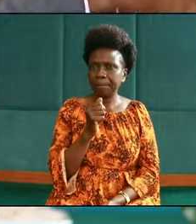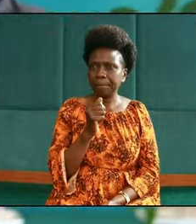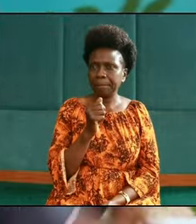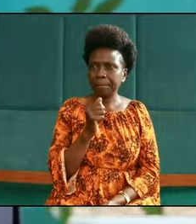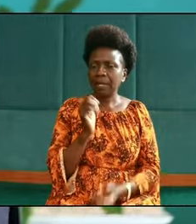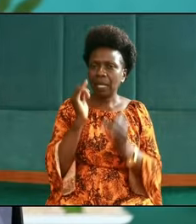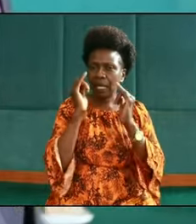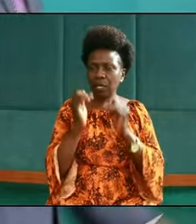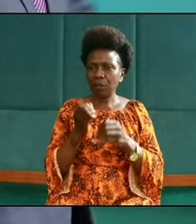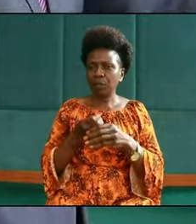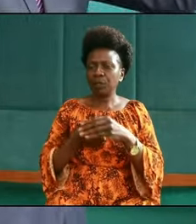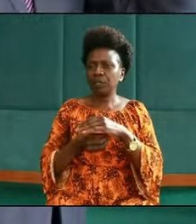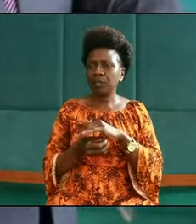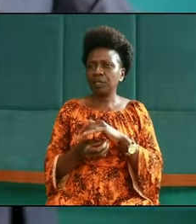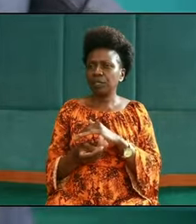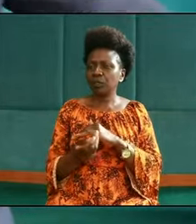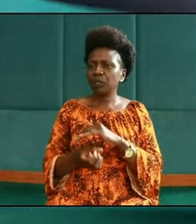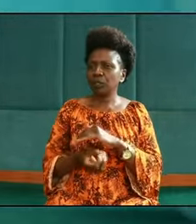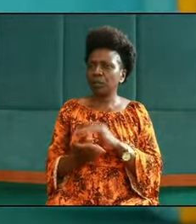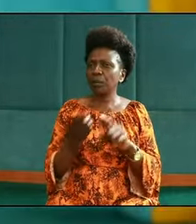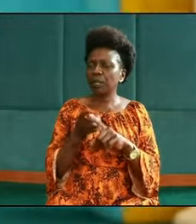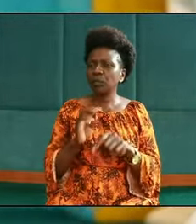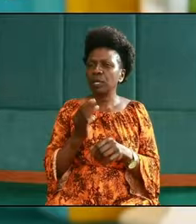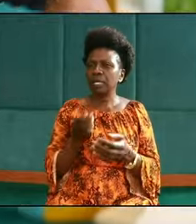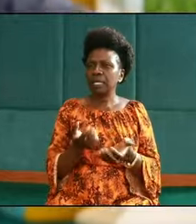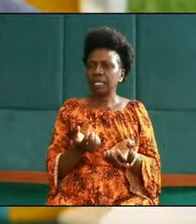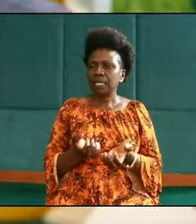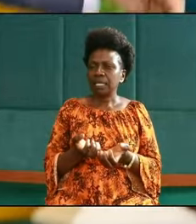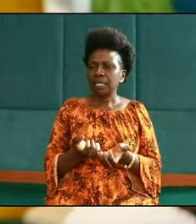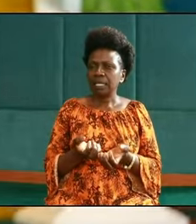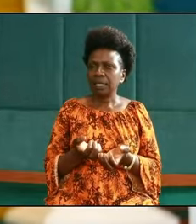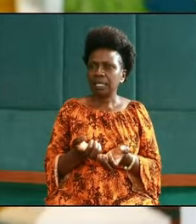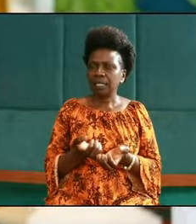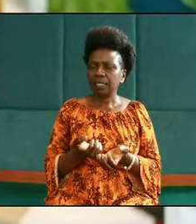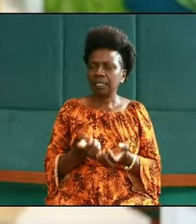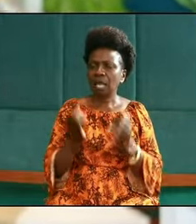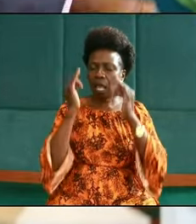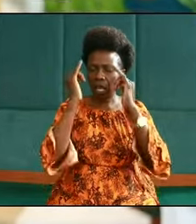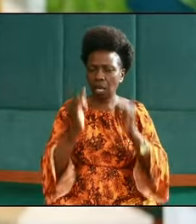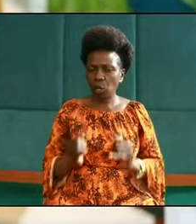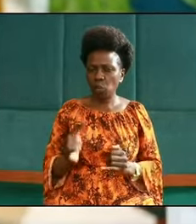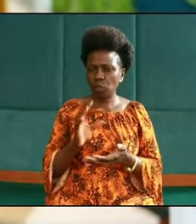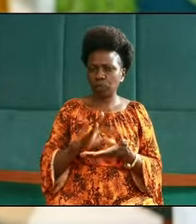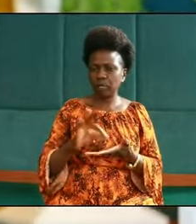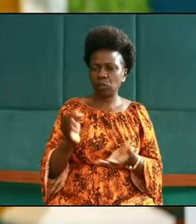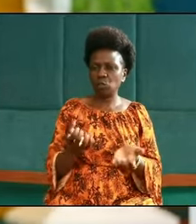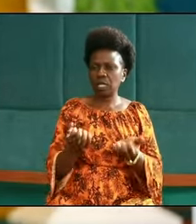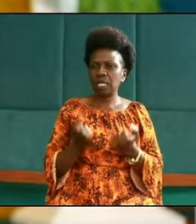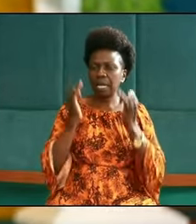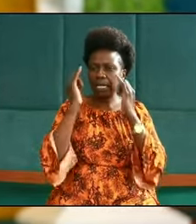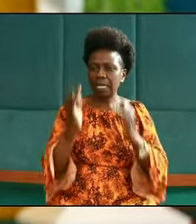new resolution, but we need a reworking. We need a new spirit. We need a